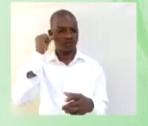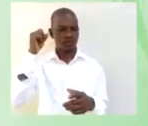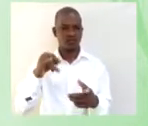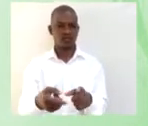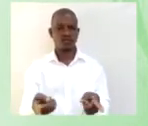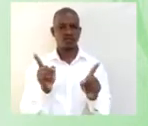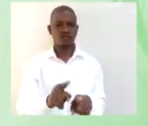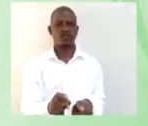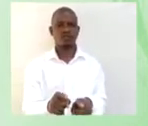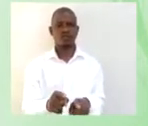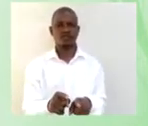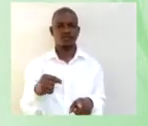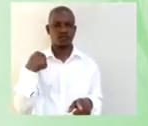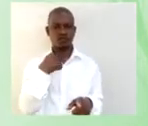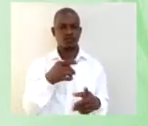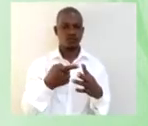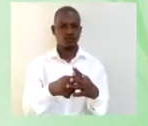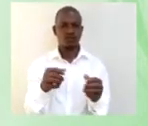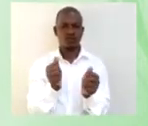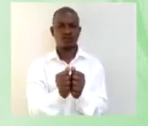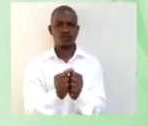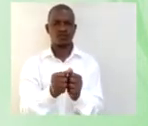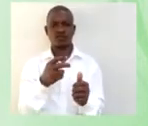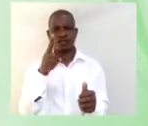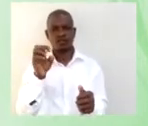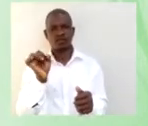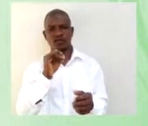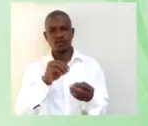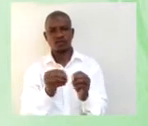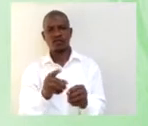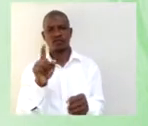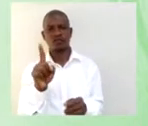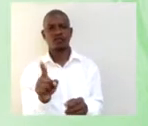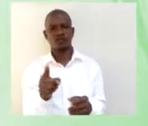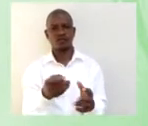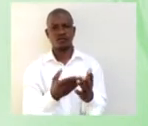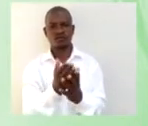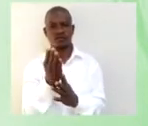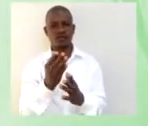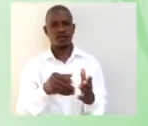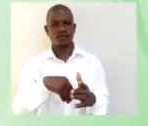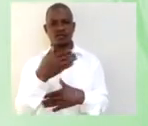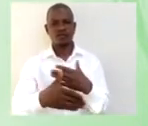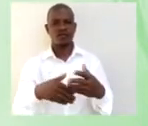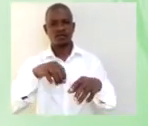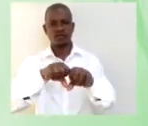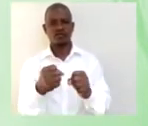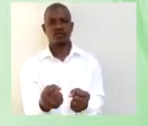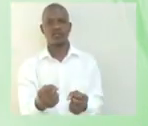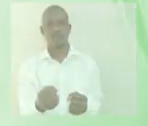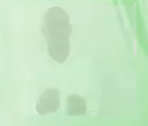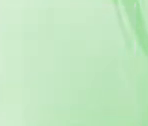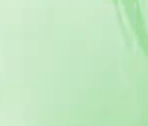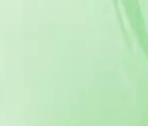sounds occur. We will start with vowel number 1 right after the break.